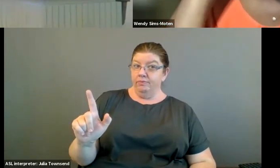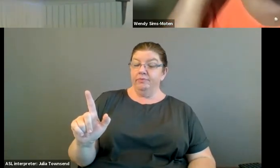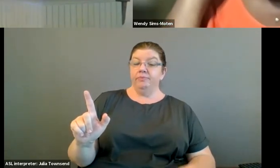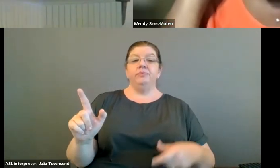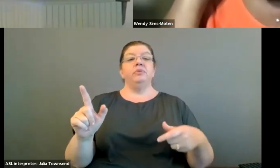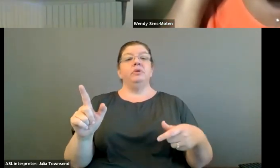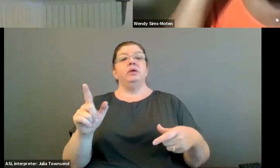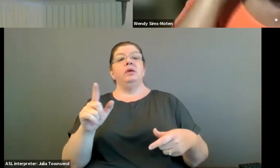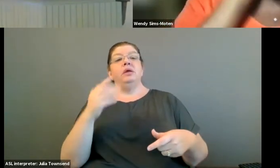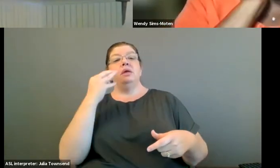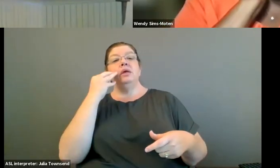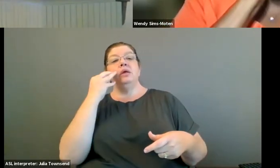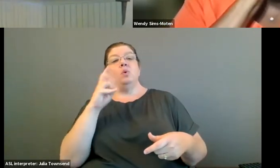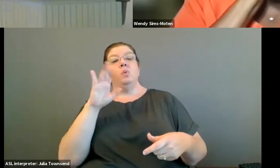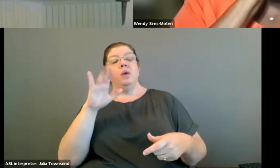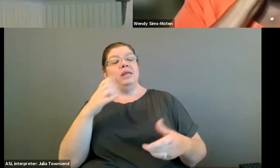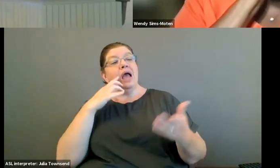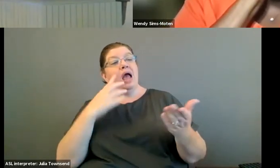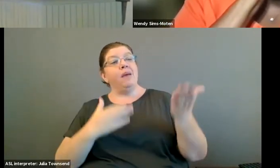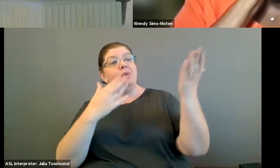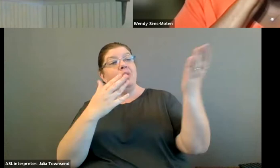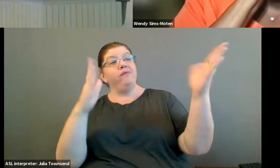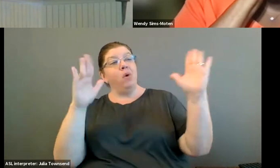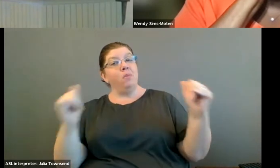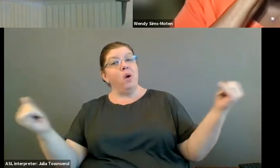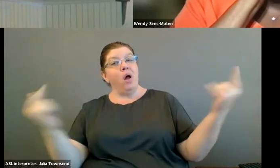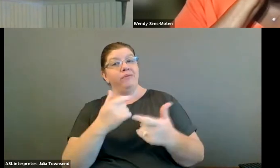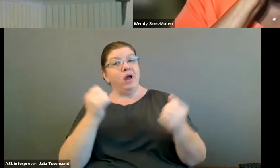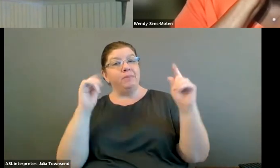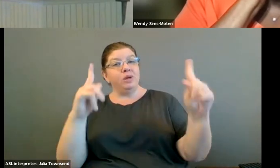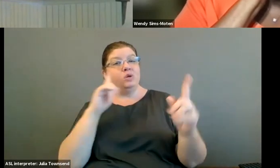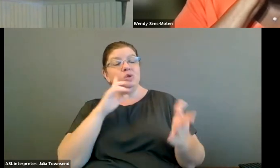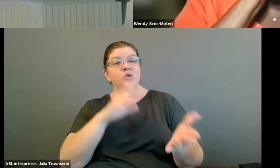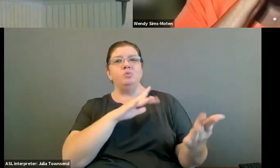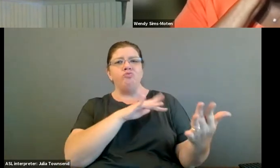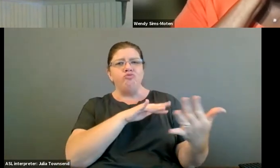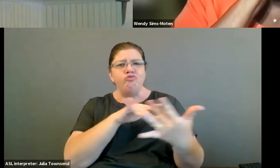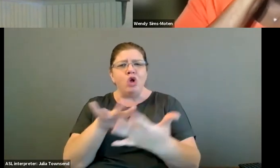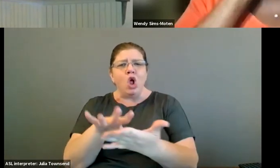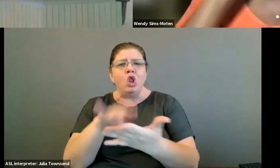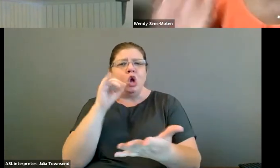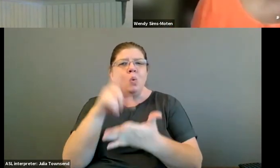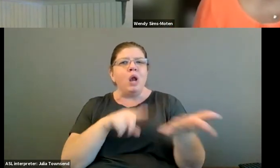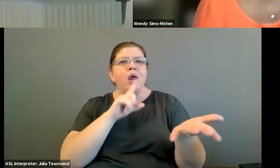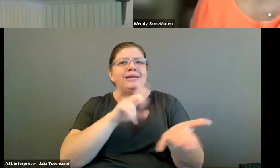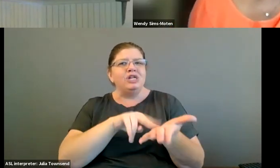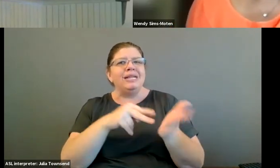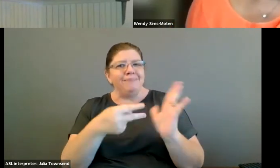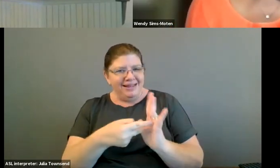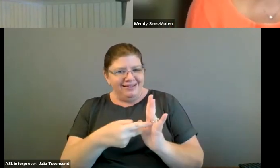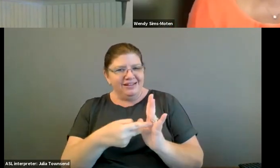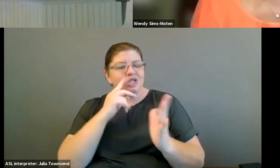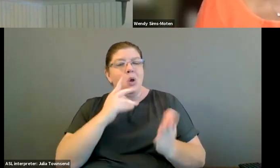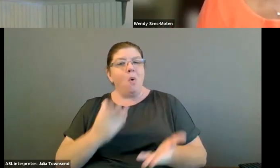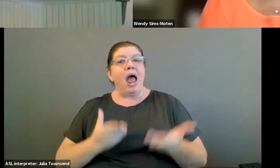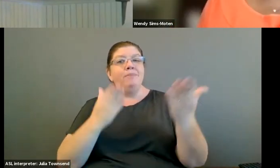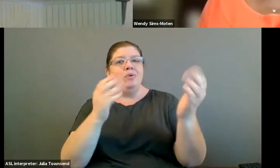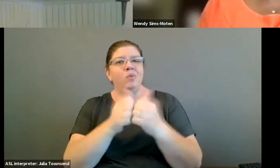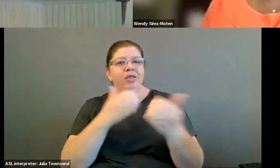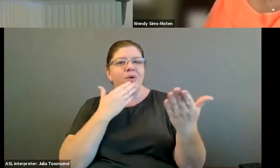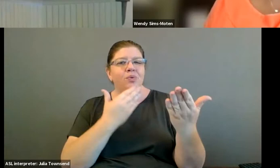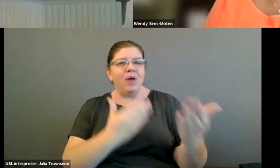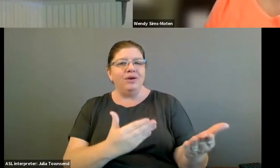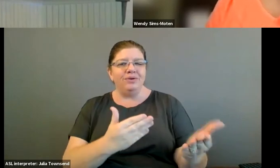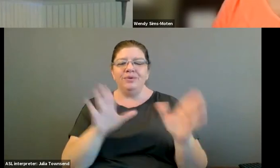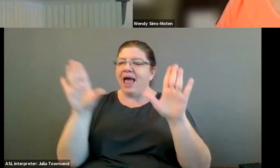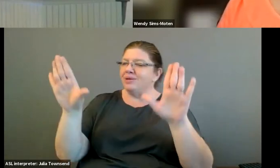June 2021. So moved, with the fact that hopefully everybody gets an opportunity to educate themselves about Juneteenth, what it actually means. So I move with the gratitude with this.